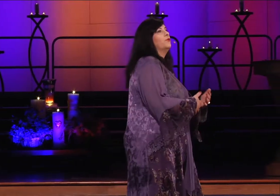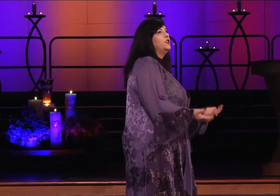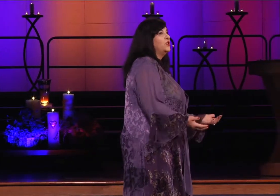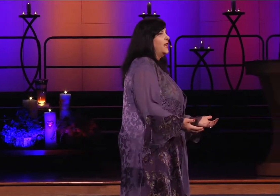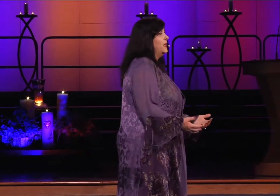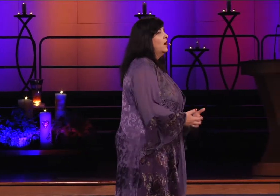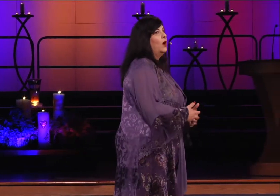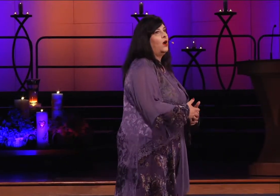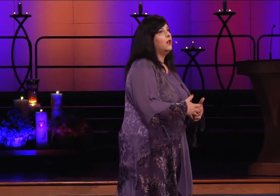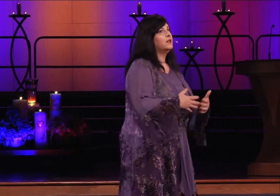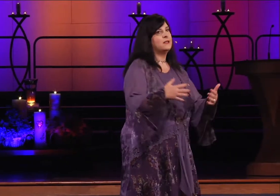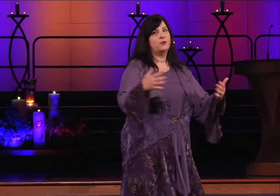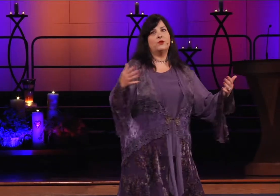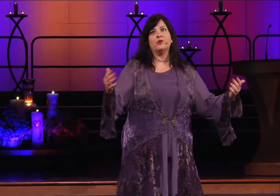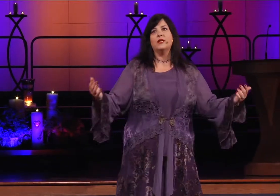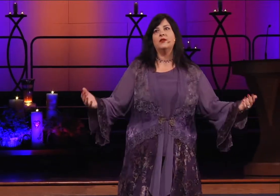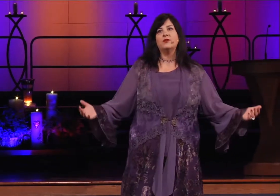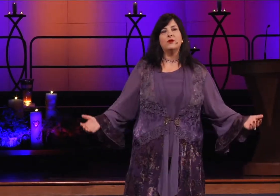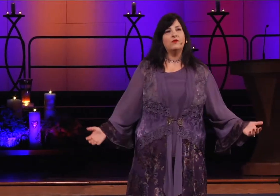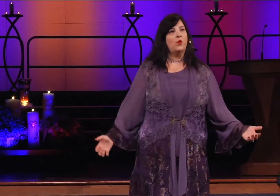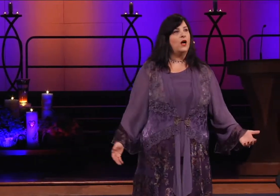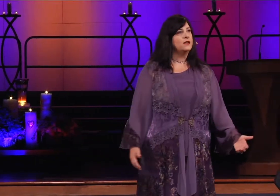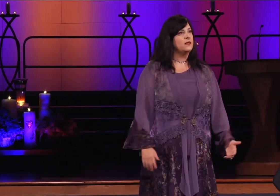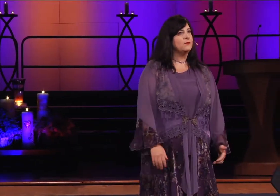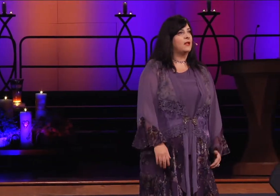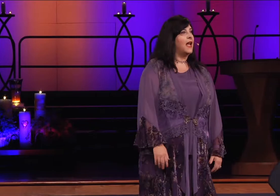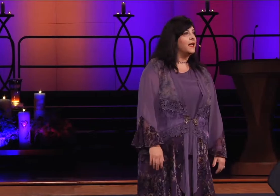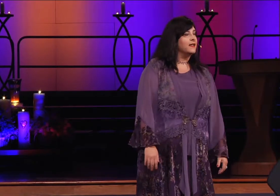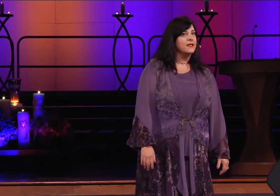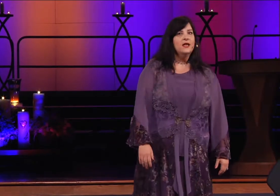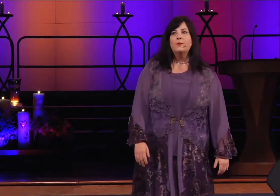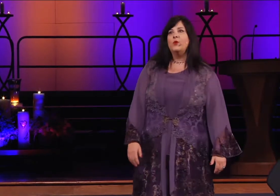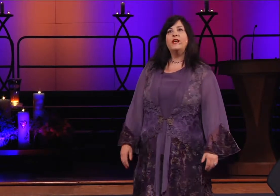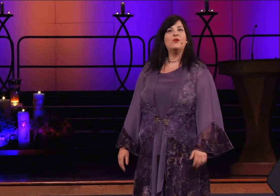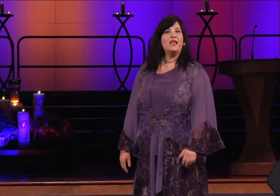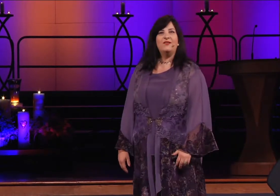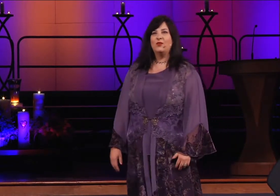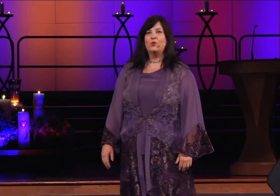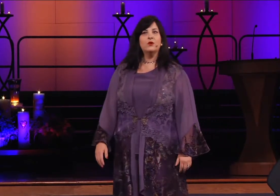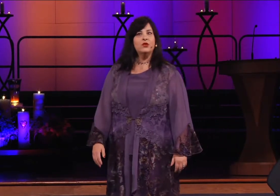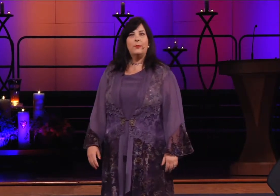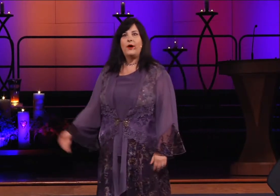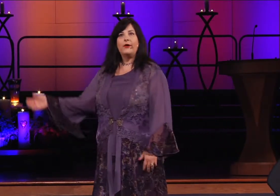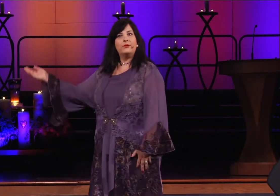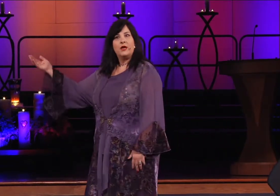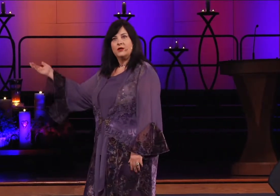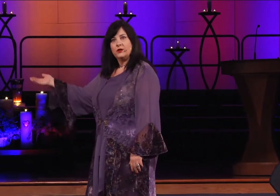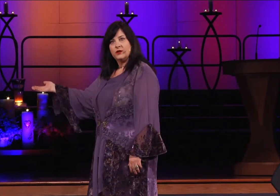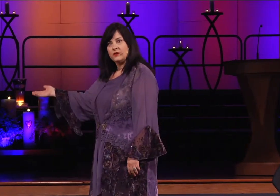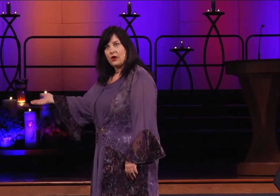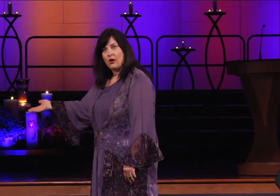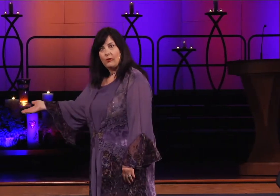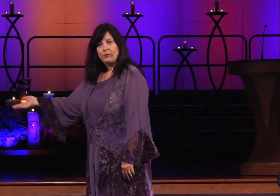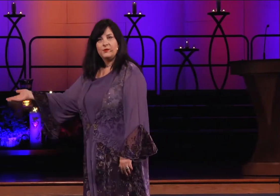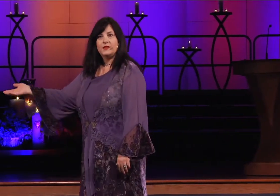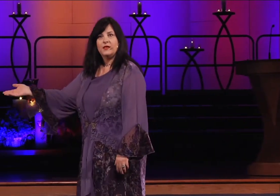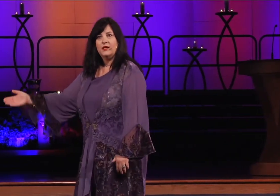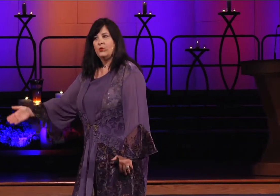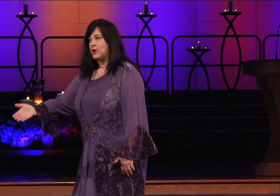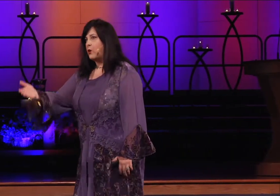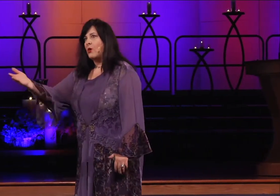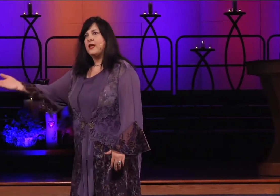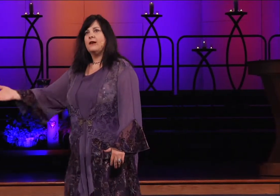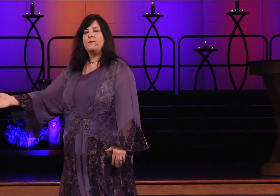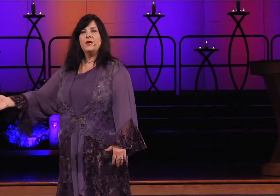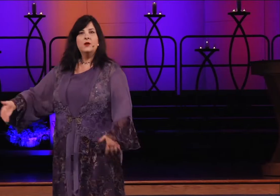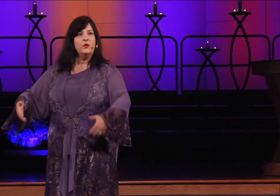we appreciate all of the spiritual leaders who have walked this planet. But we don't even worship our own Dr. Ernest Holmes.